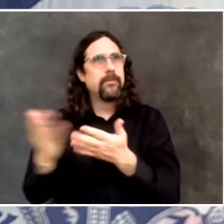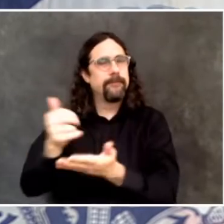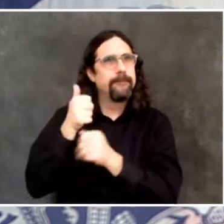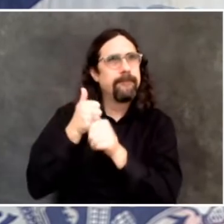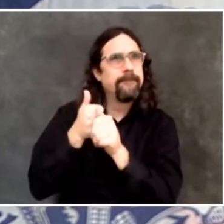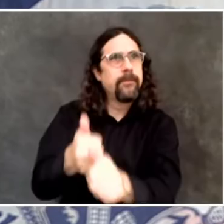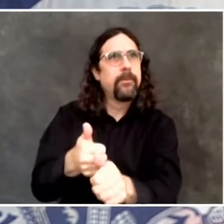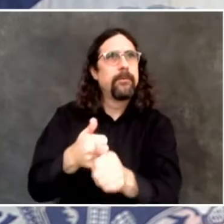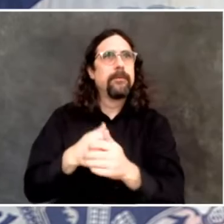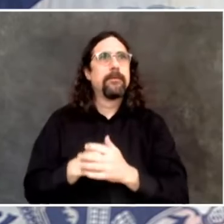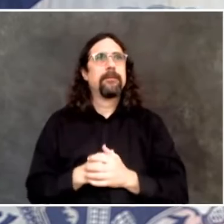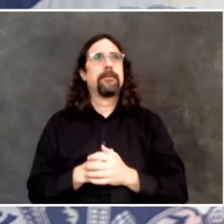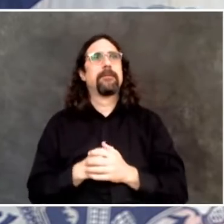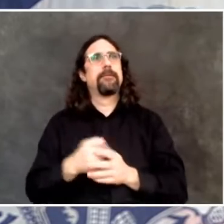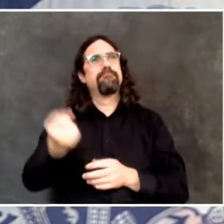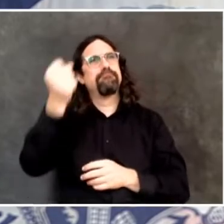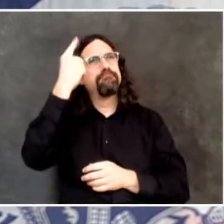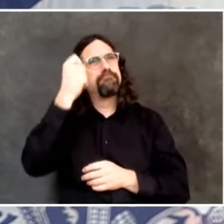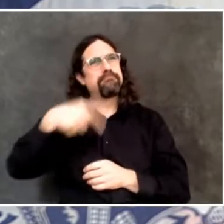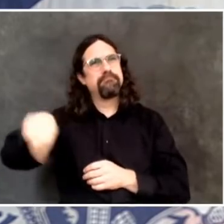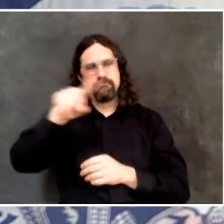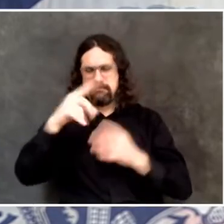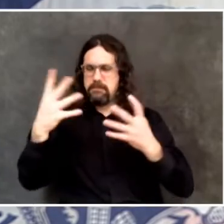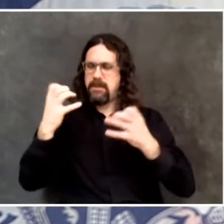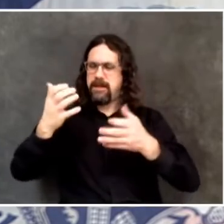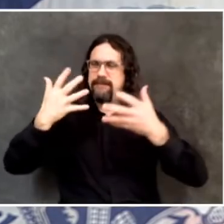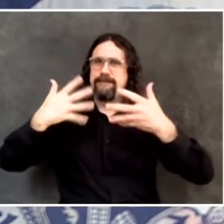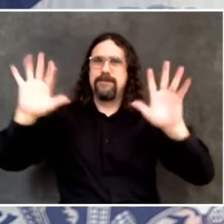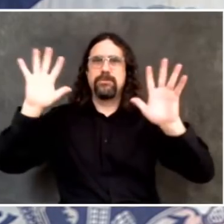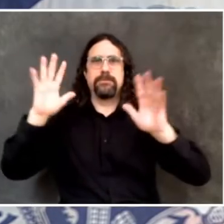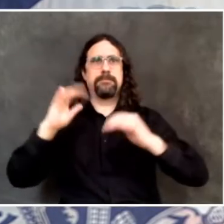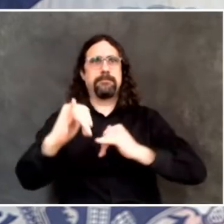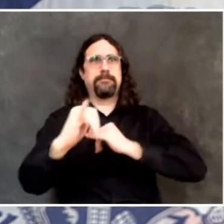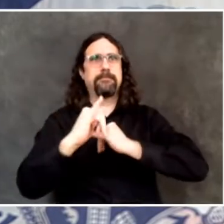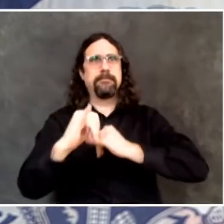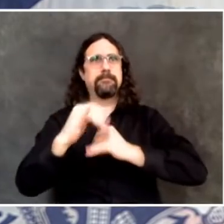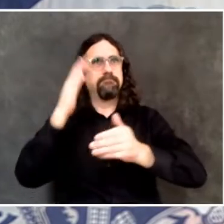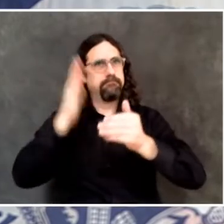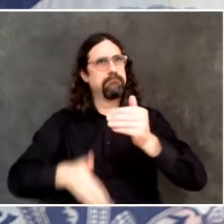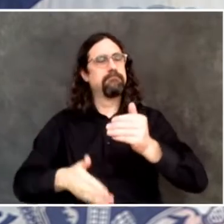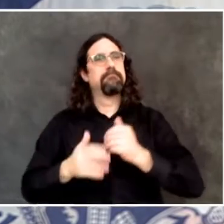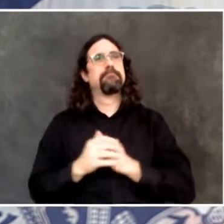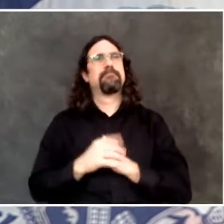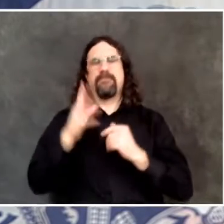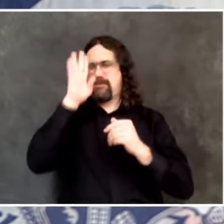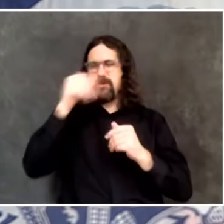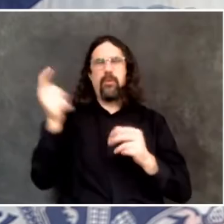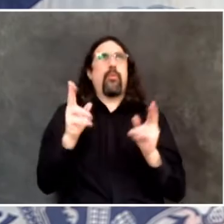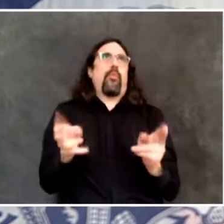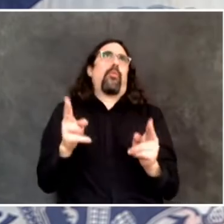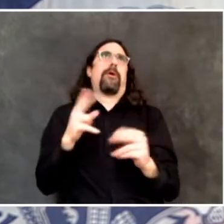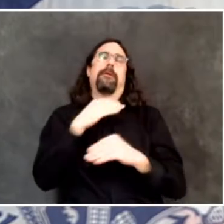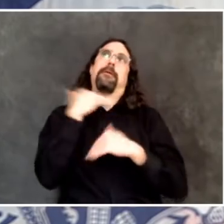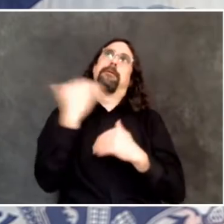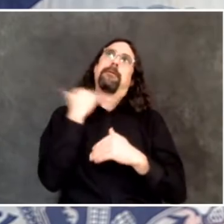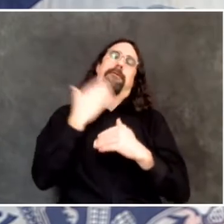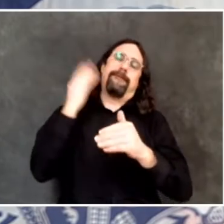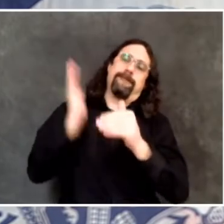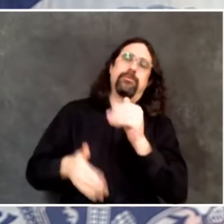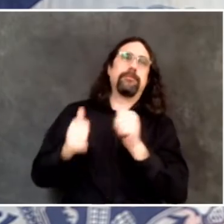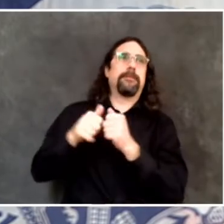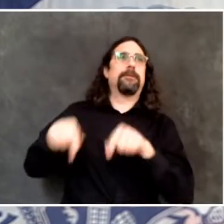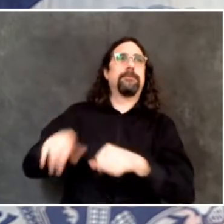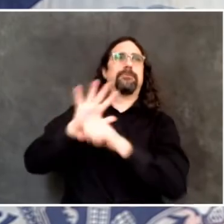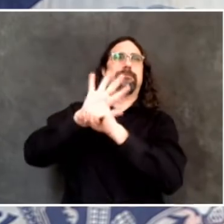We all want to go see our family, our friends. You know, the weather's getting nice. Everyone would love to go out, be in the